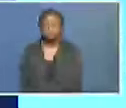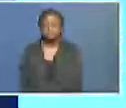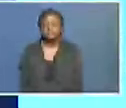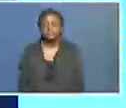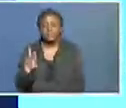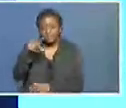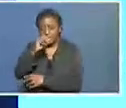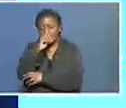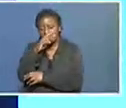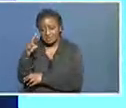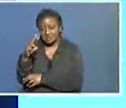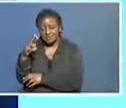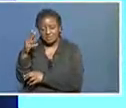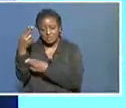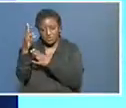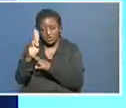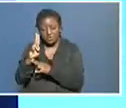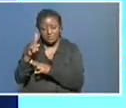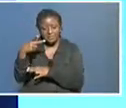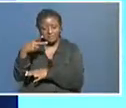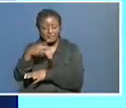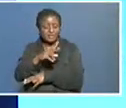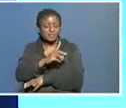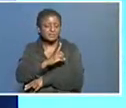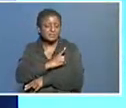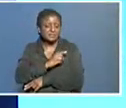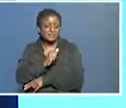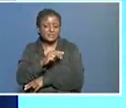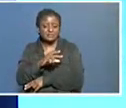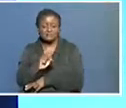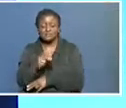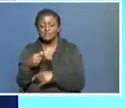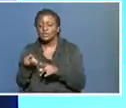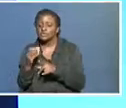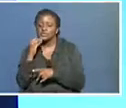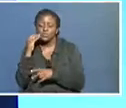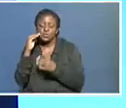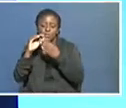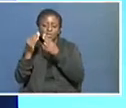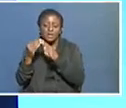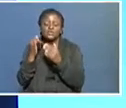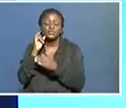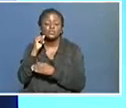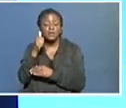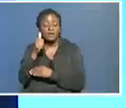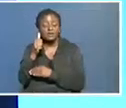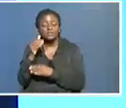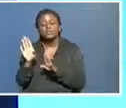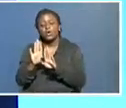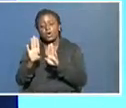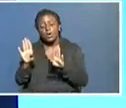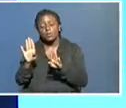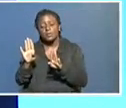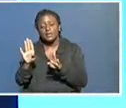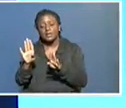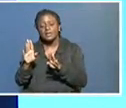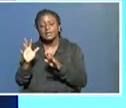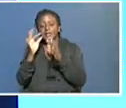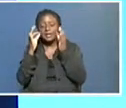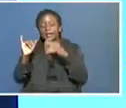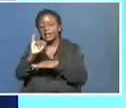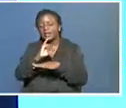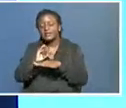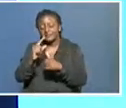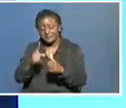Prime Minister the Honorable Philip Davis is headed to his hometown tomorrow for the opening of that island's first tourist office. Press Secretary